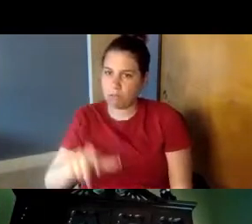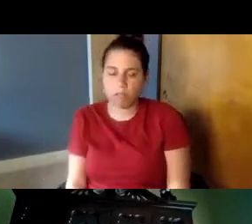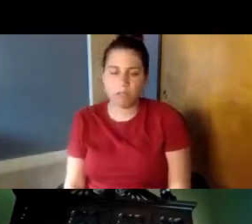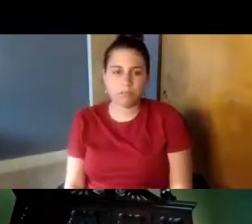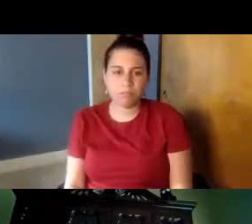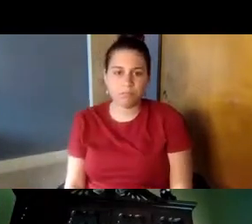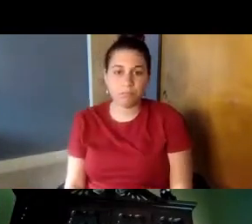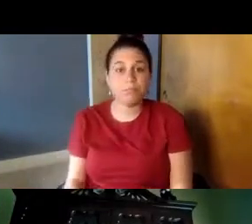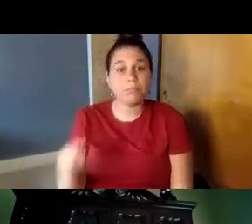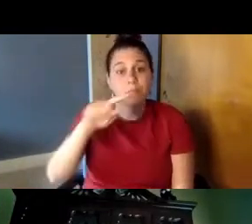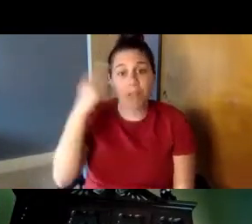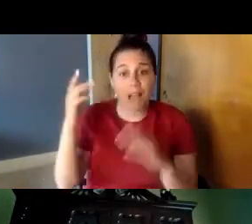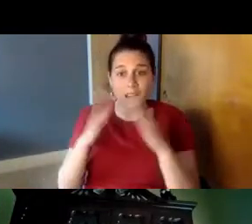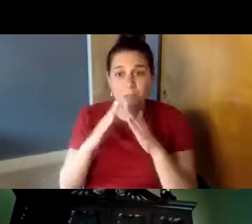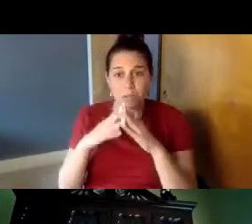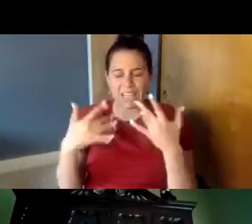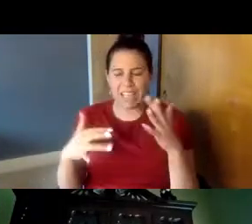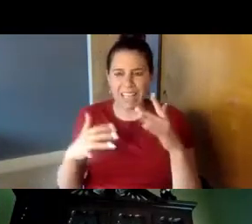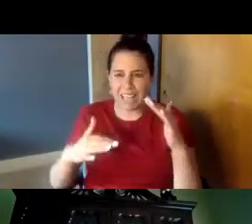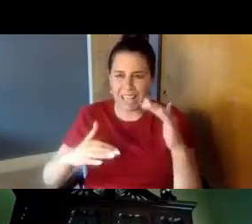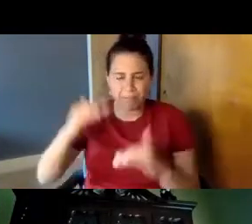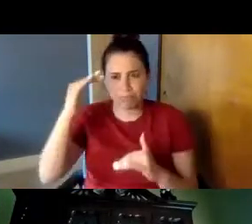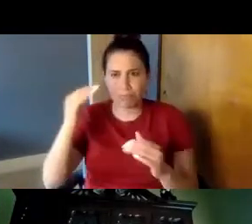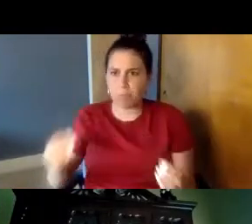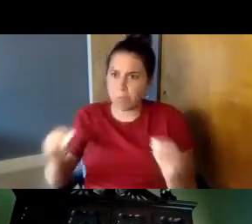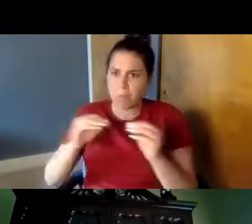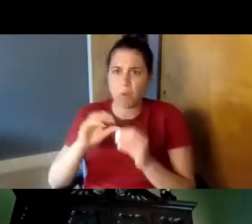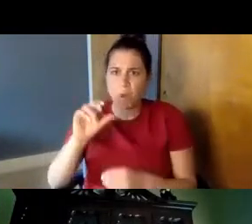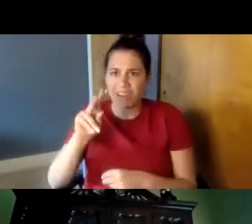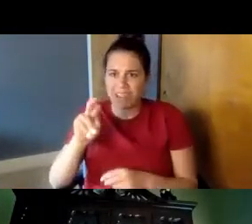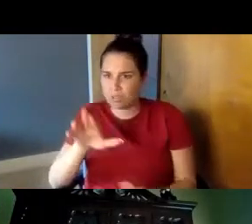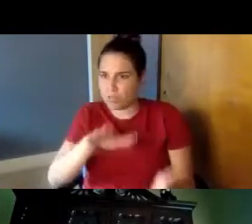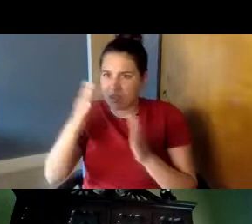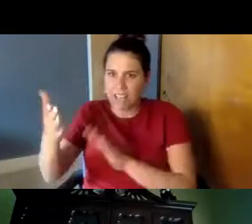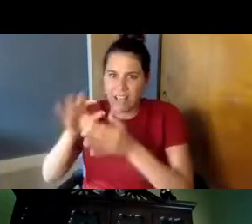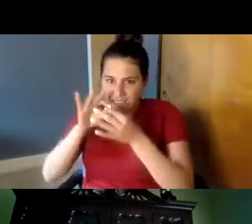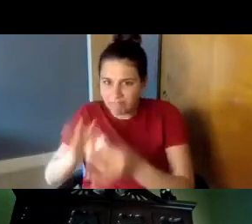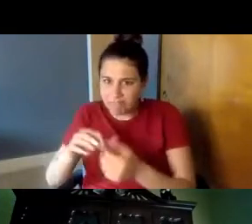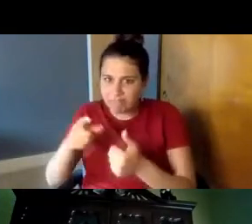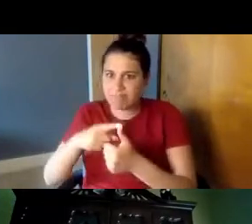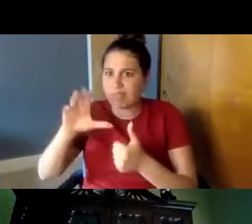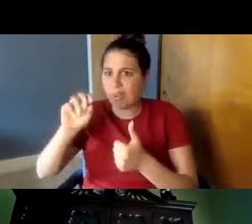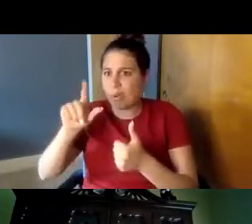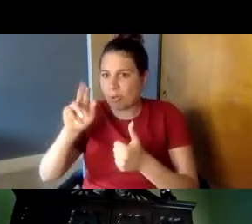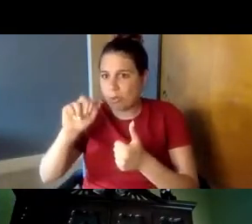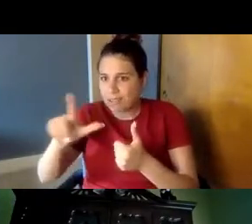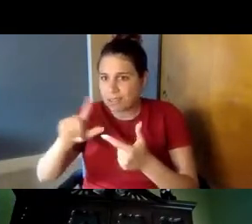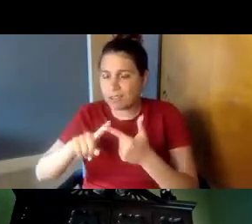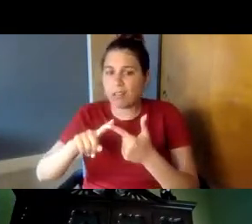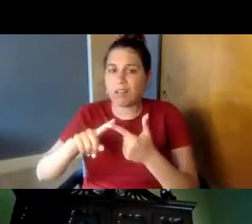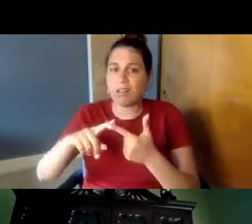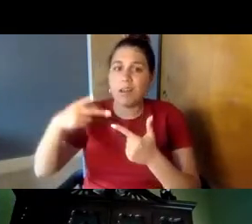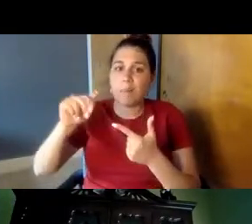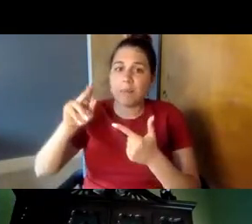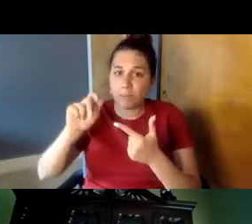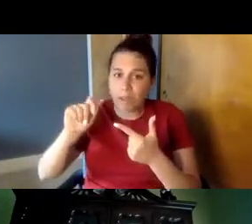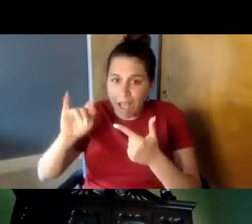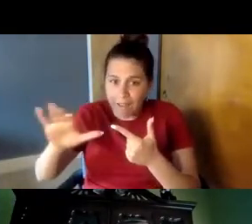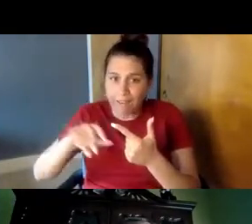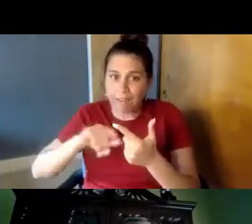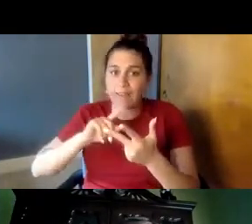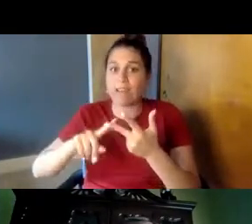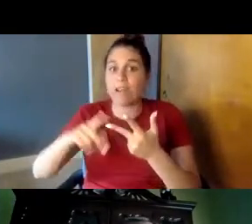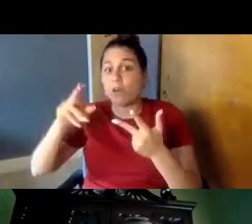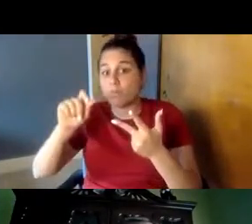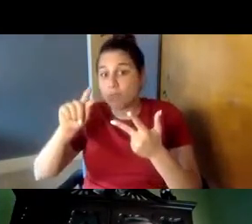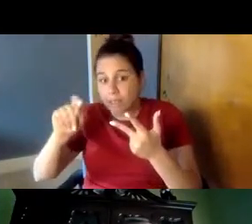And the Black community bears a disproportionate burden of cancer mortality, specifically with colorectal, pancreatic, prostate, and liver cancer mortality.